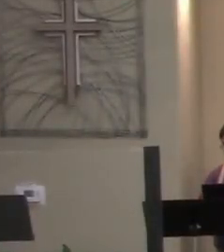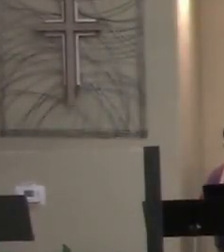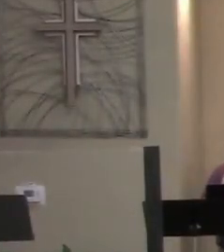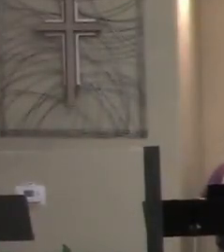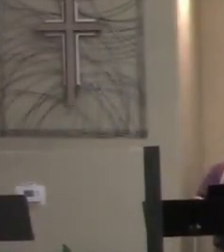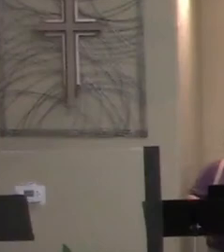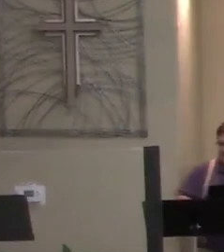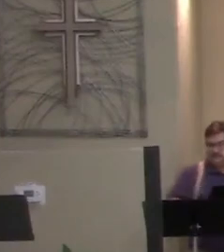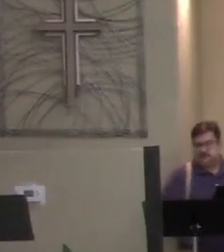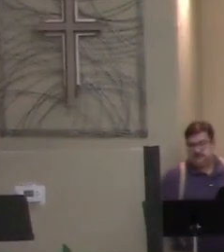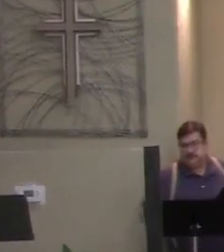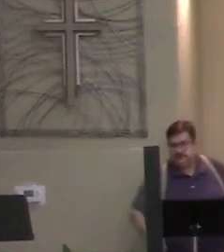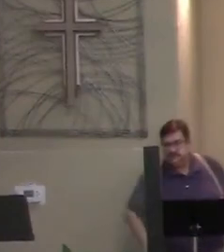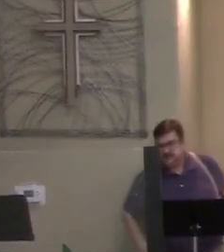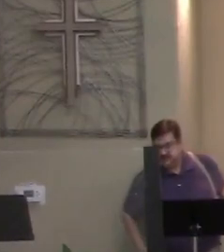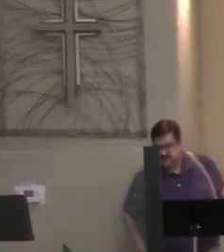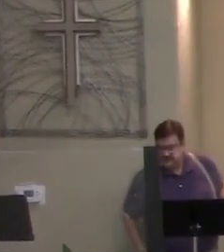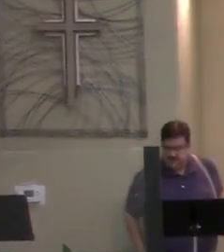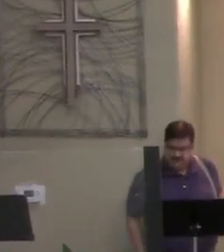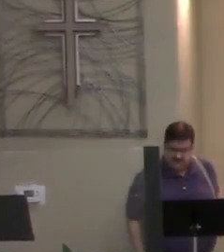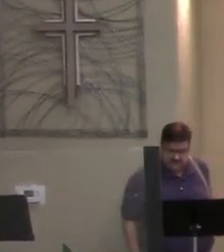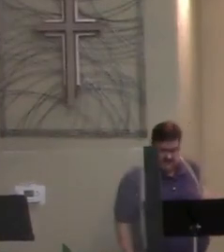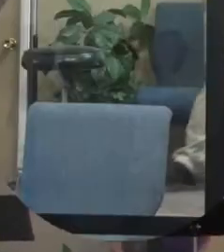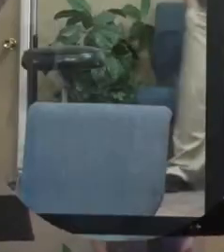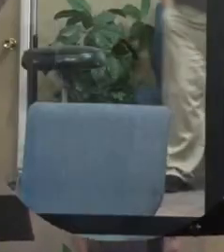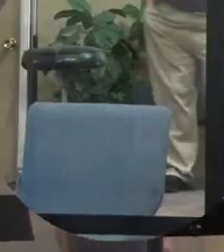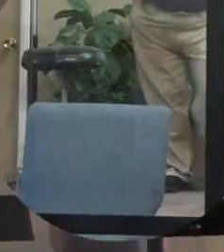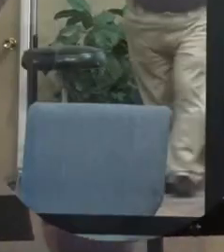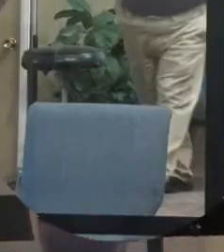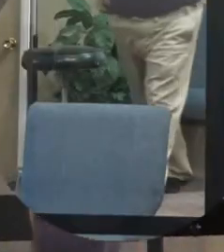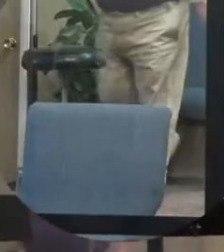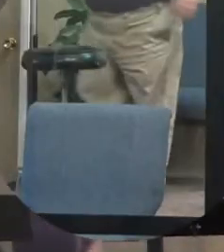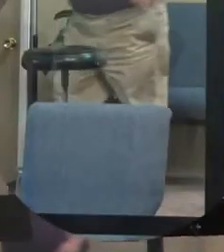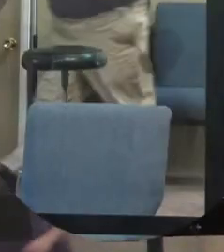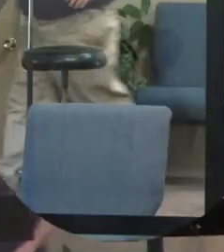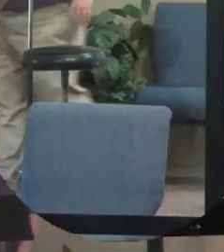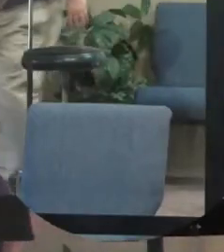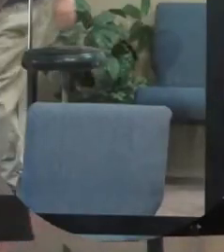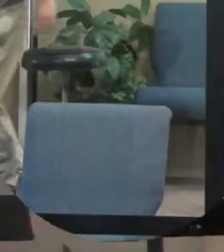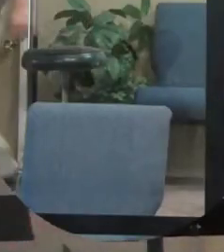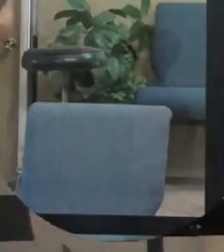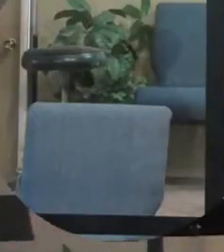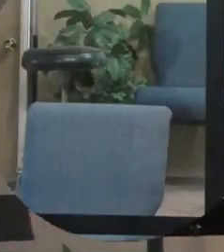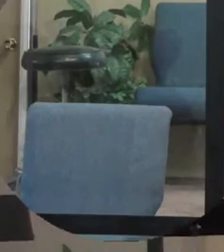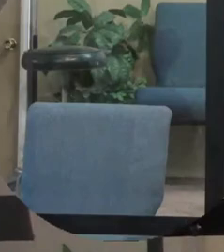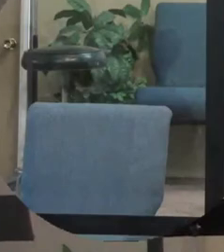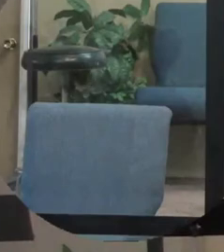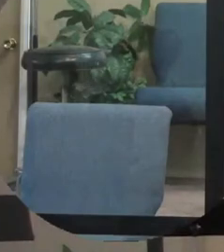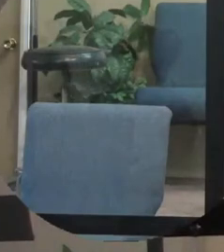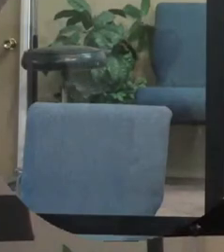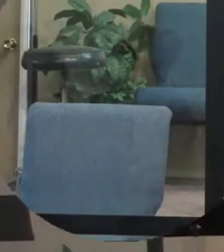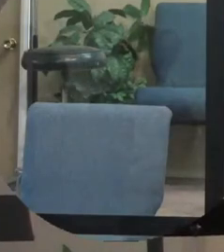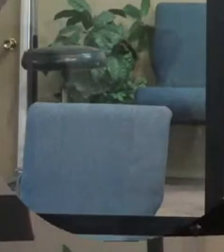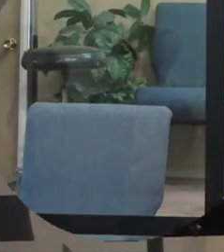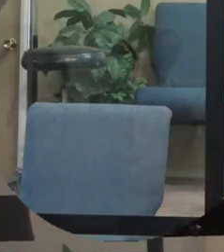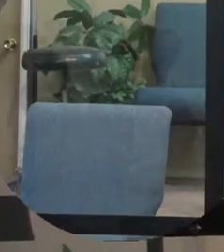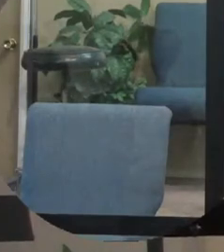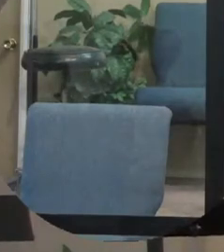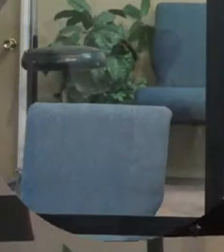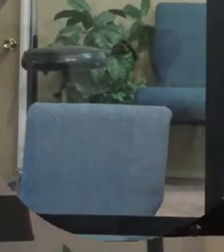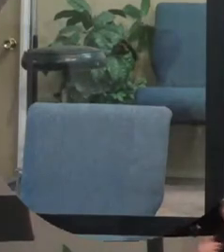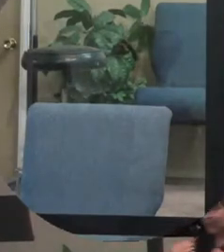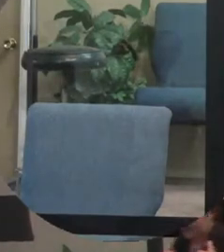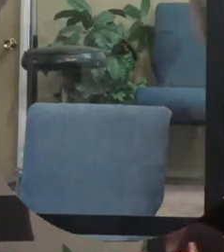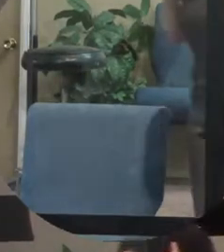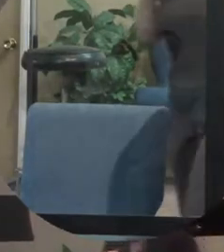I think I'm live. Can you hear me? All right. So I am live. So I have a set of car keys up here. And